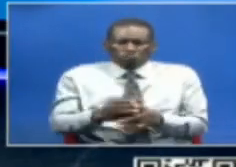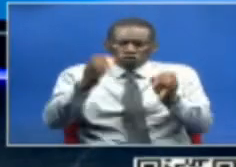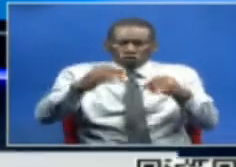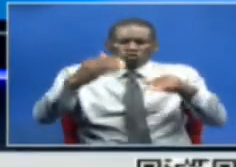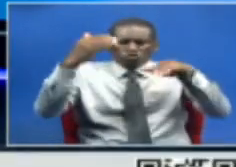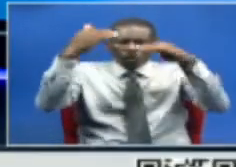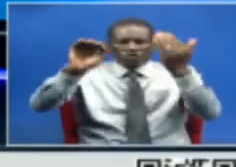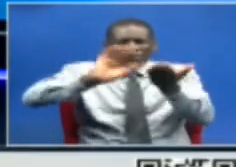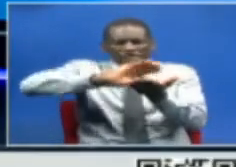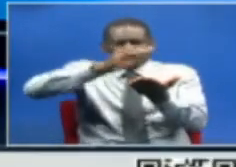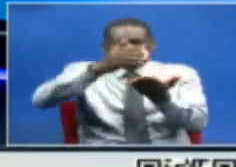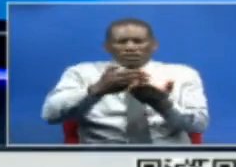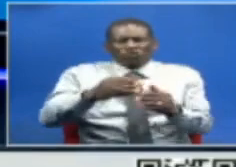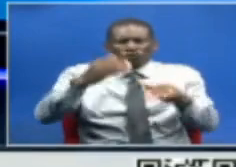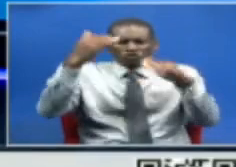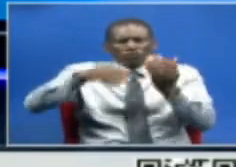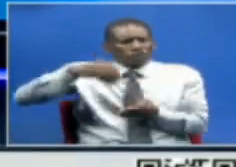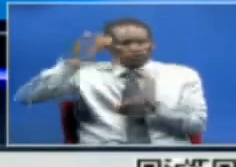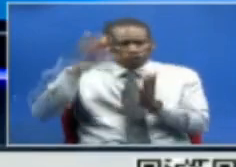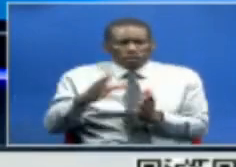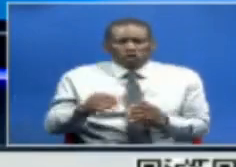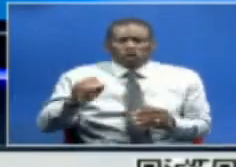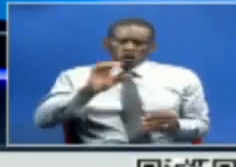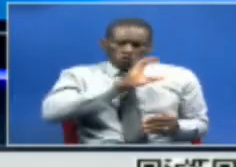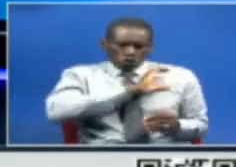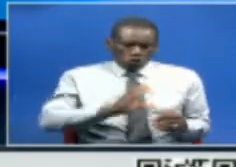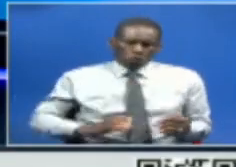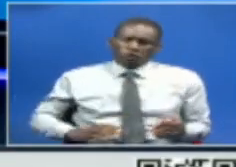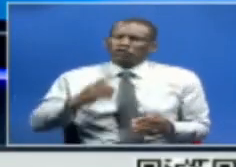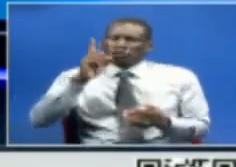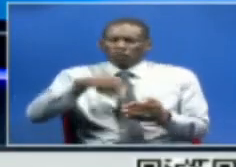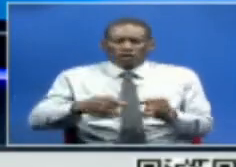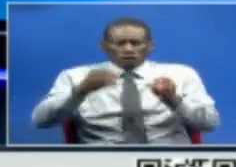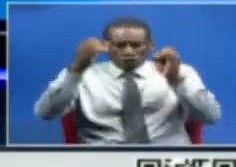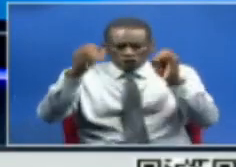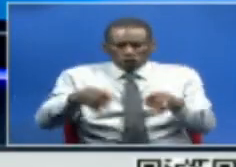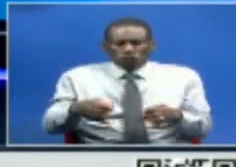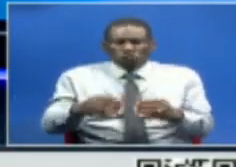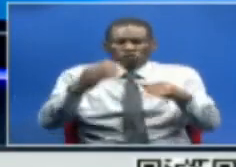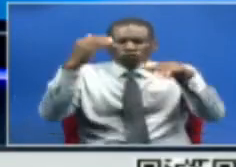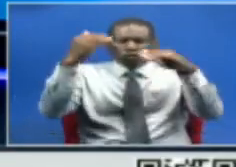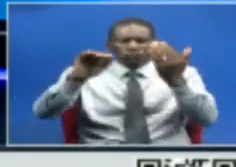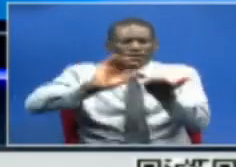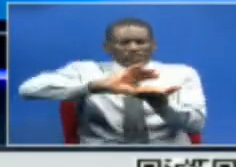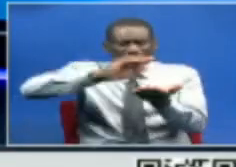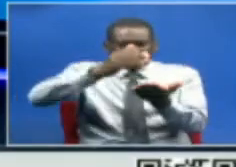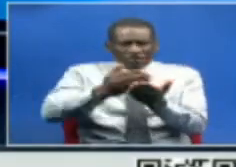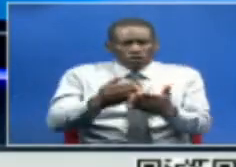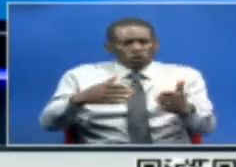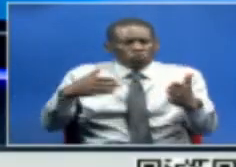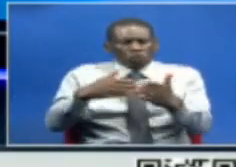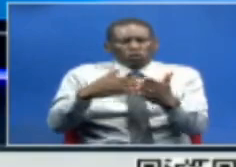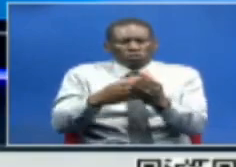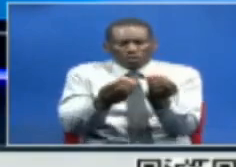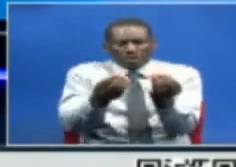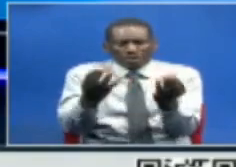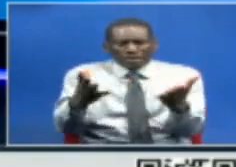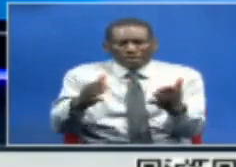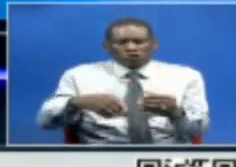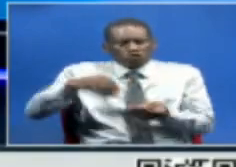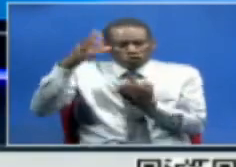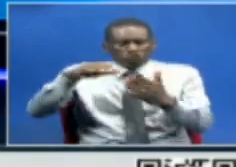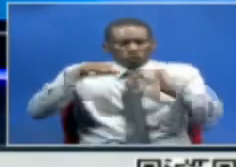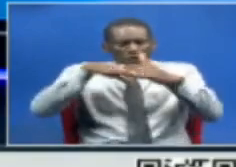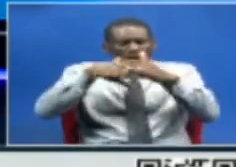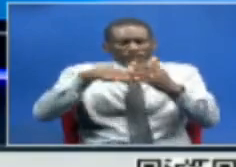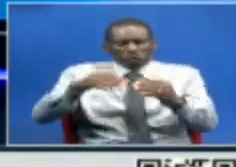for university students. The commission argues the new higher education fund will block many students from accessing